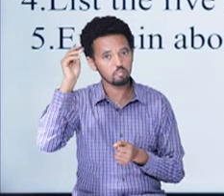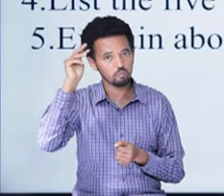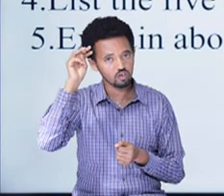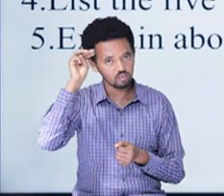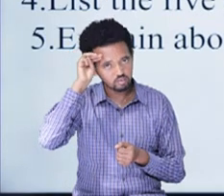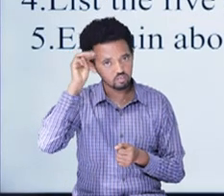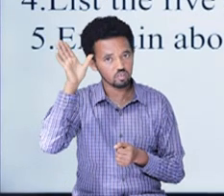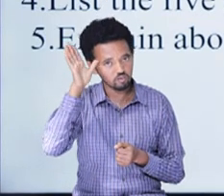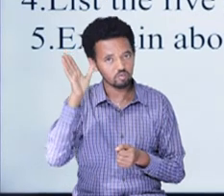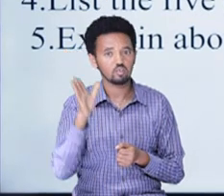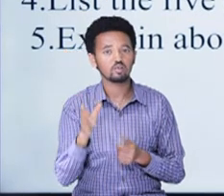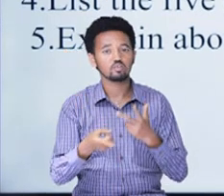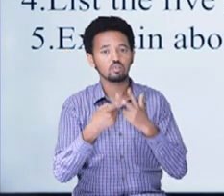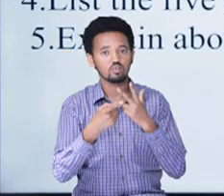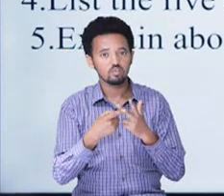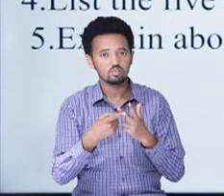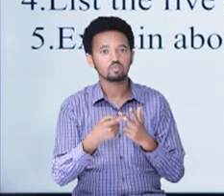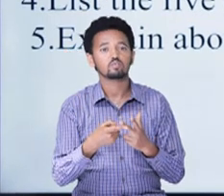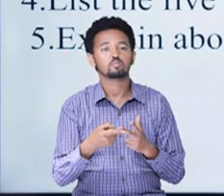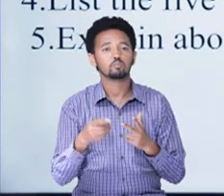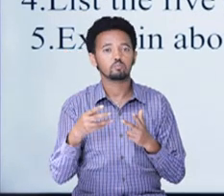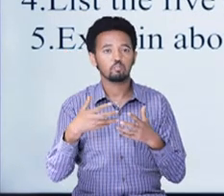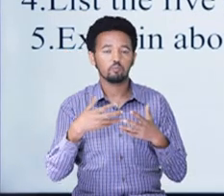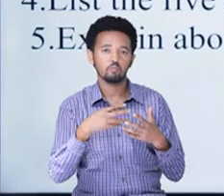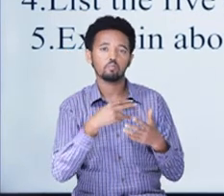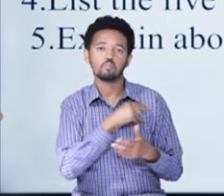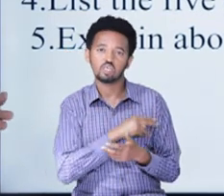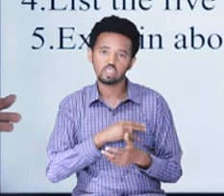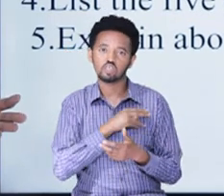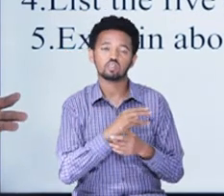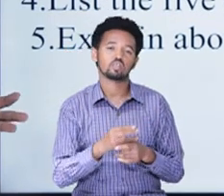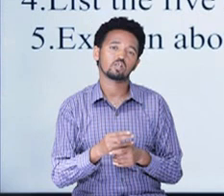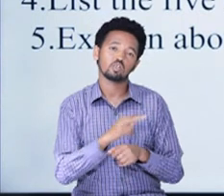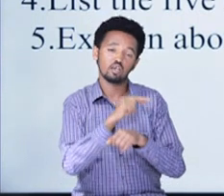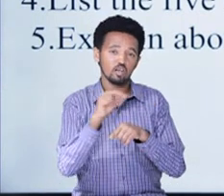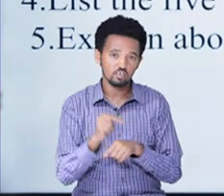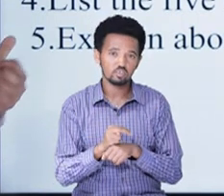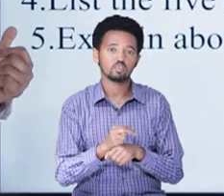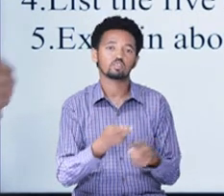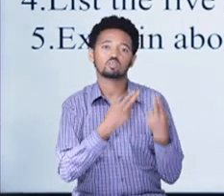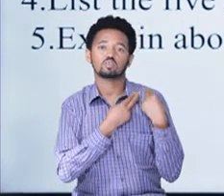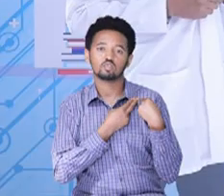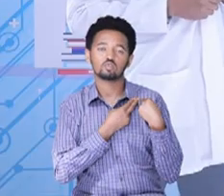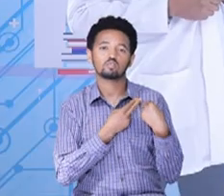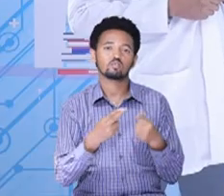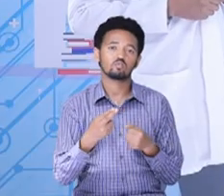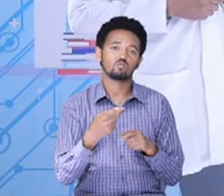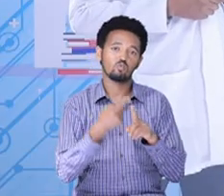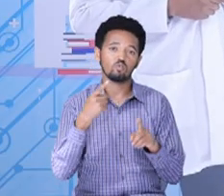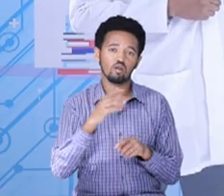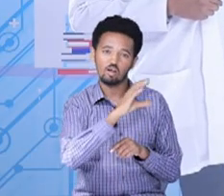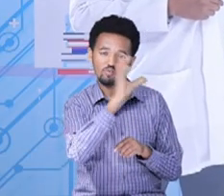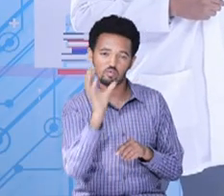Garvey. Third one, mention the nationalist leaders of Africa. Fourth one,